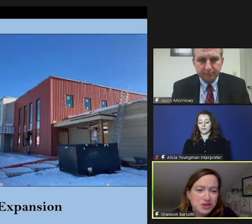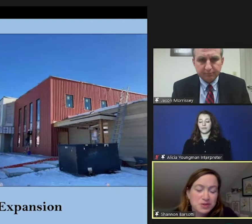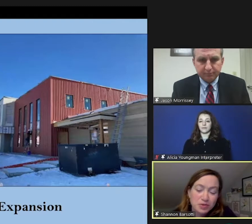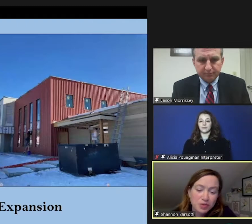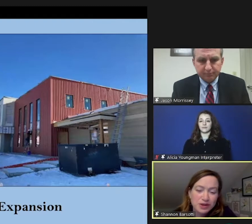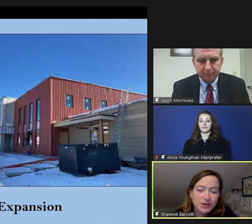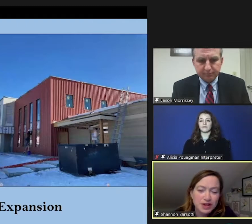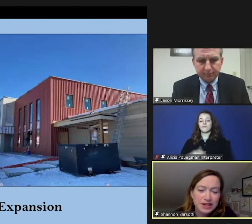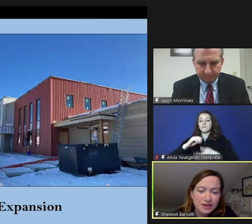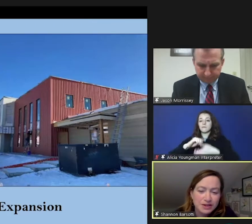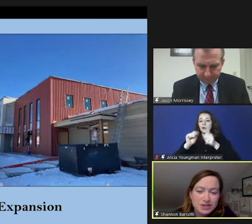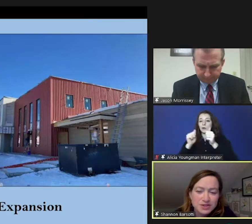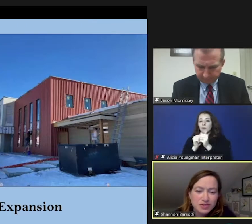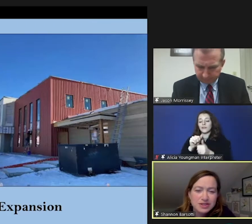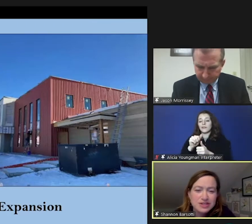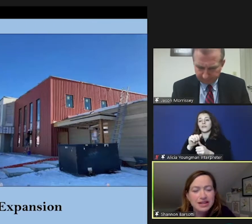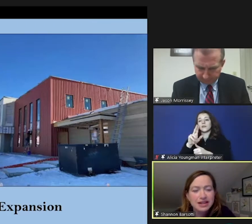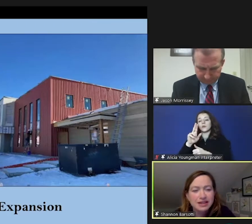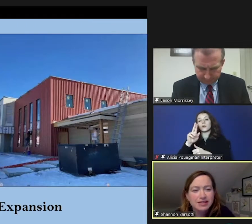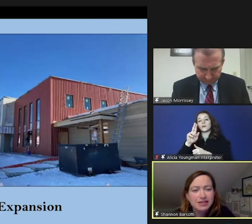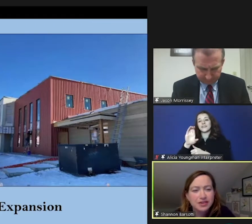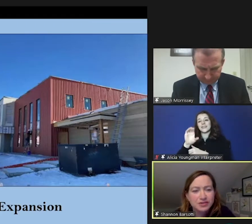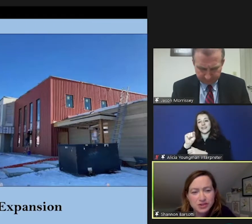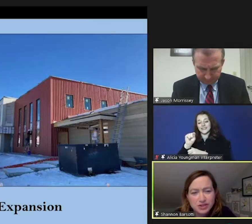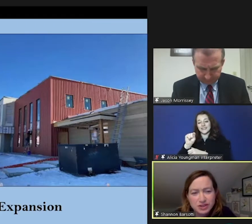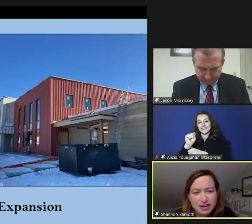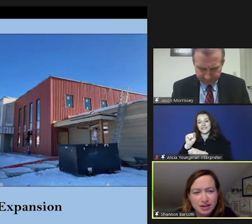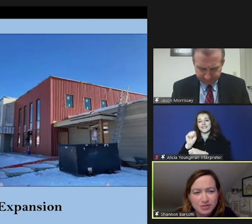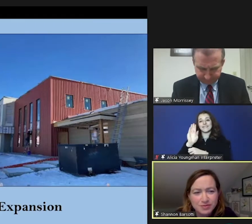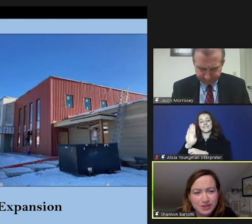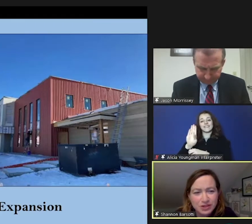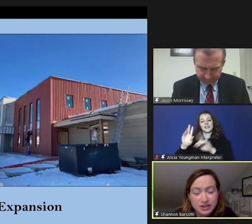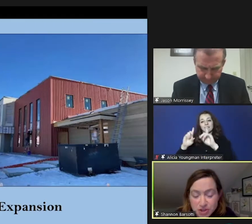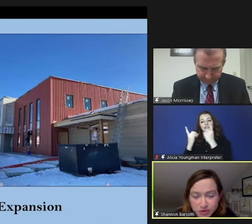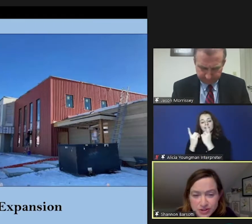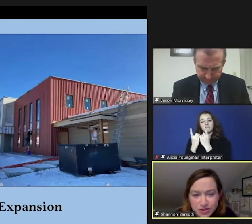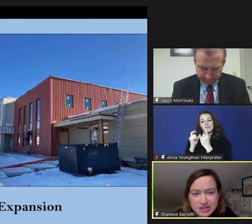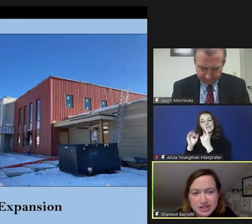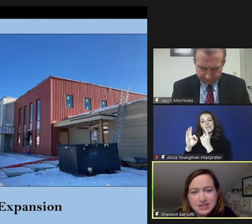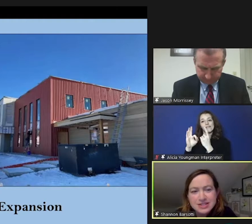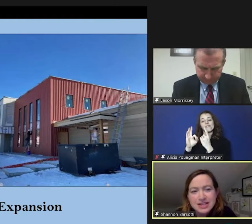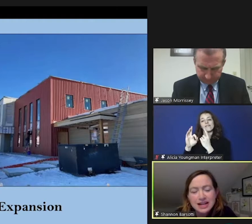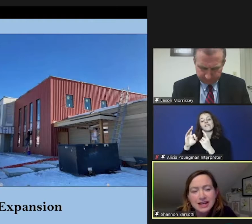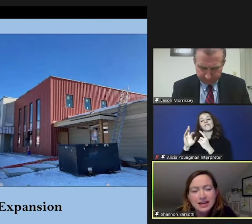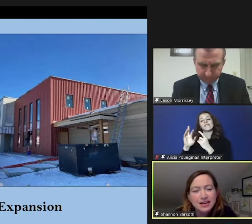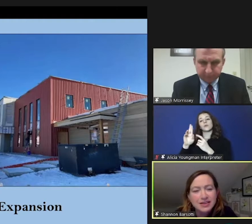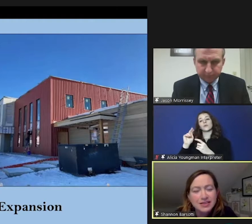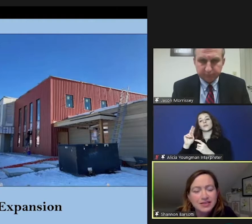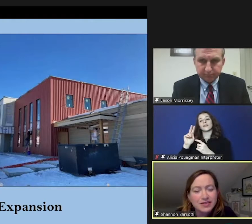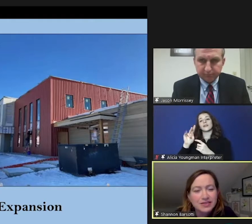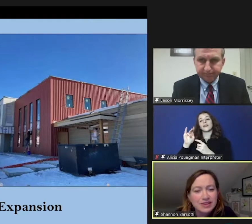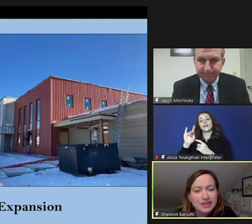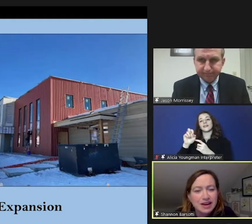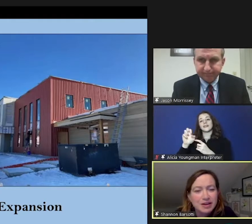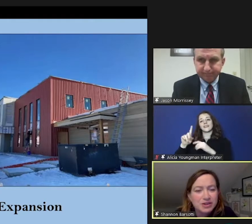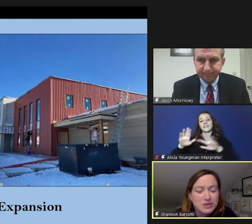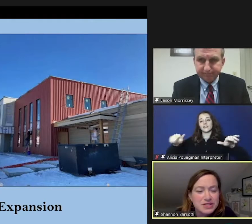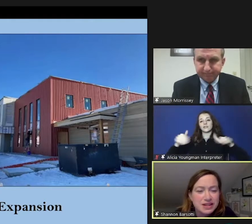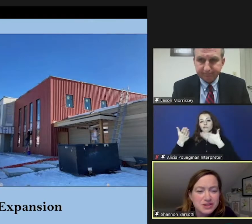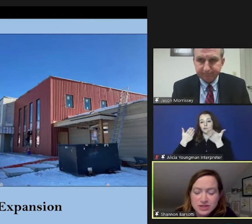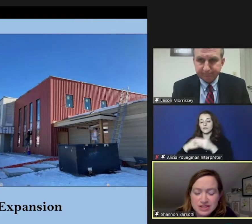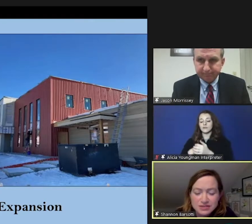in partnership with United Counseling Service and their division, United Children's Services,